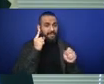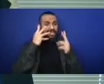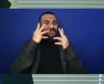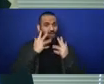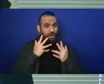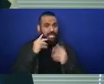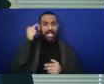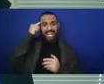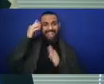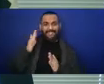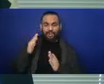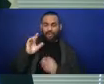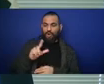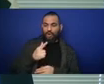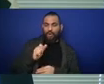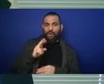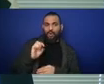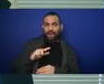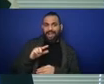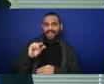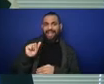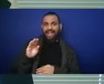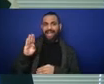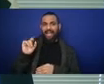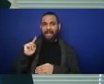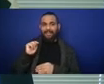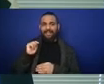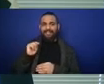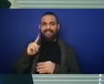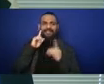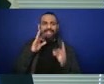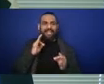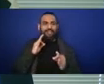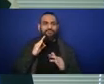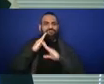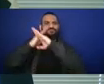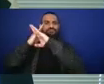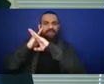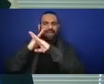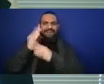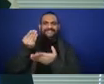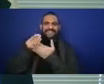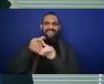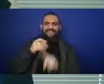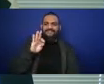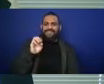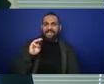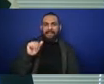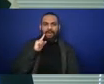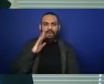to make sure that we test and every single individual coming into American custody, and that